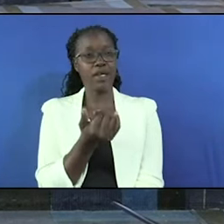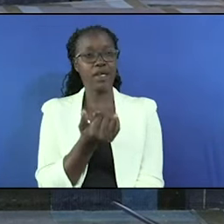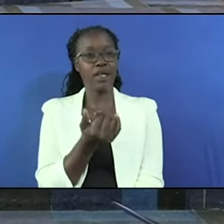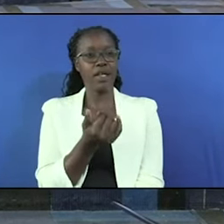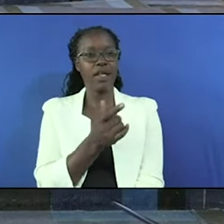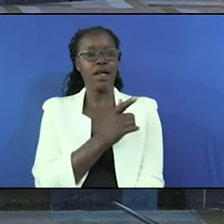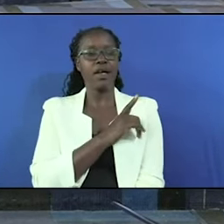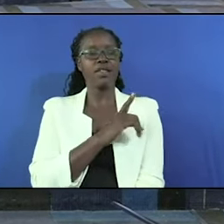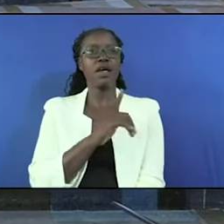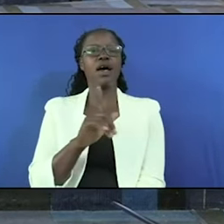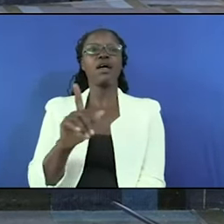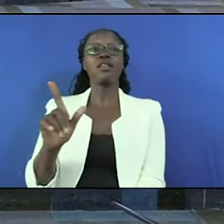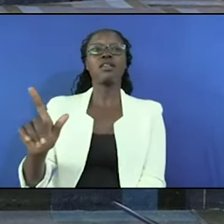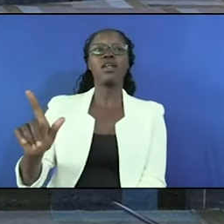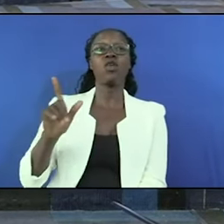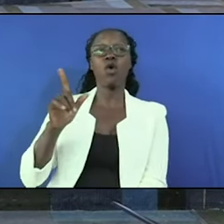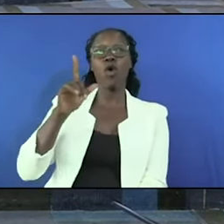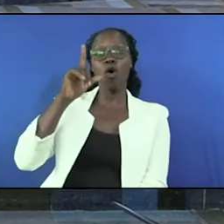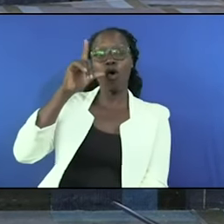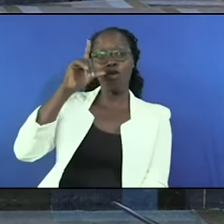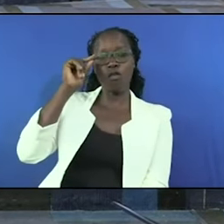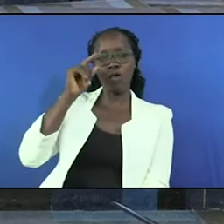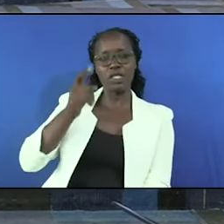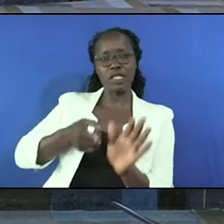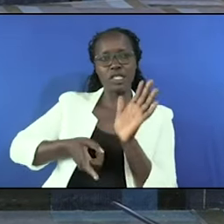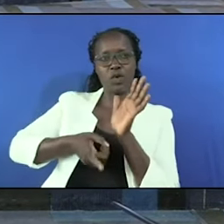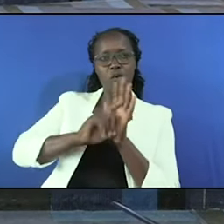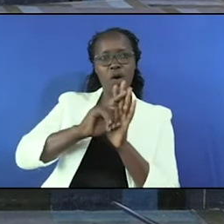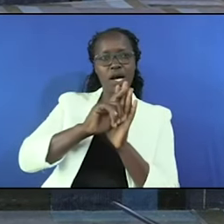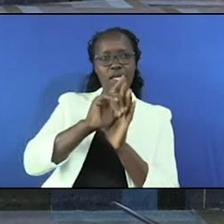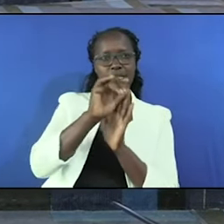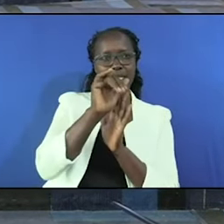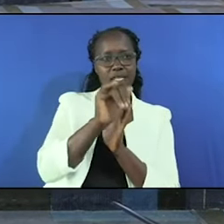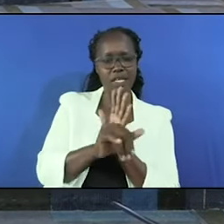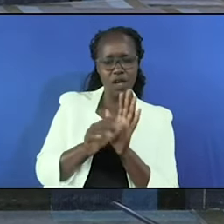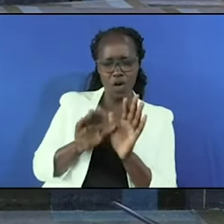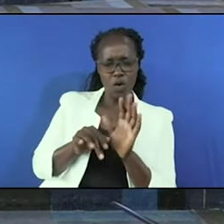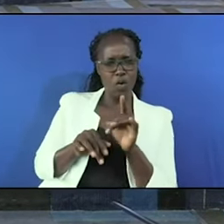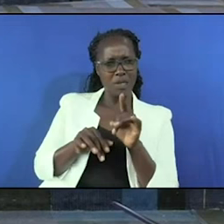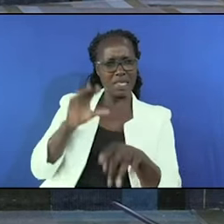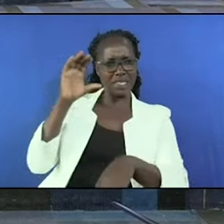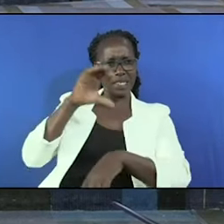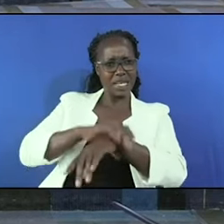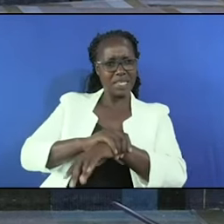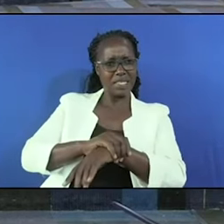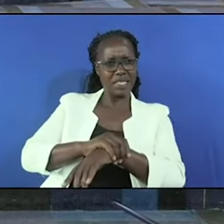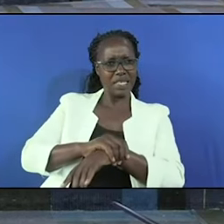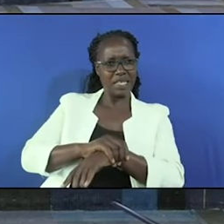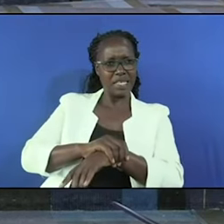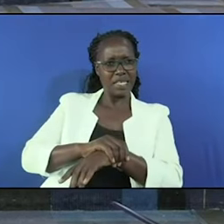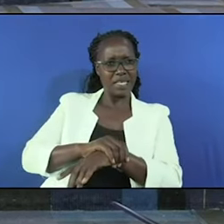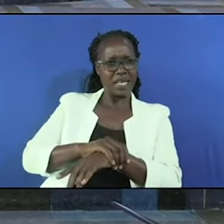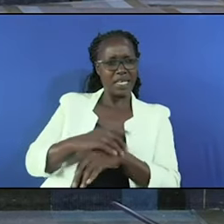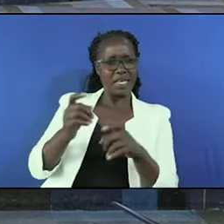because the law of Moses required that a woman who is caught